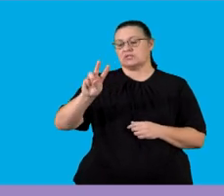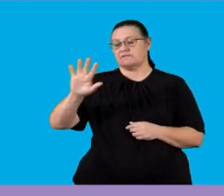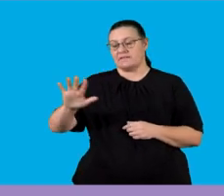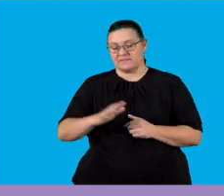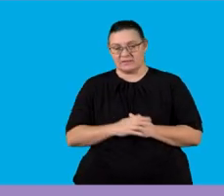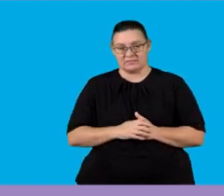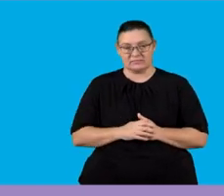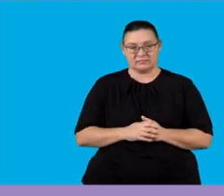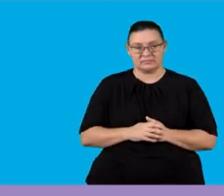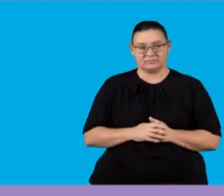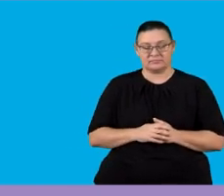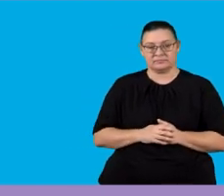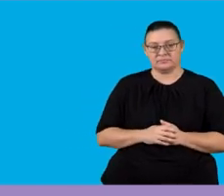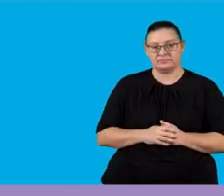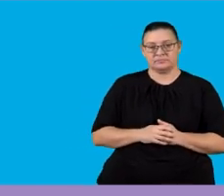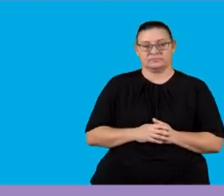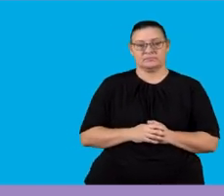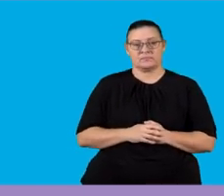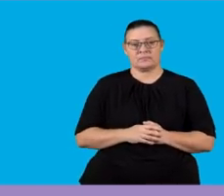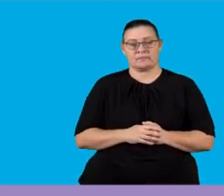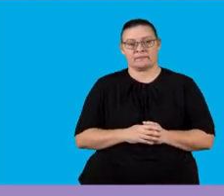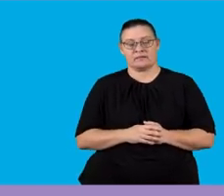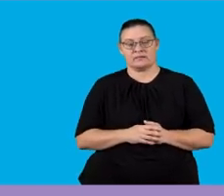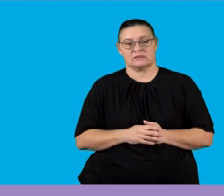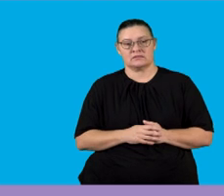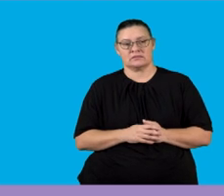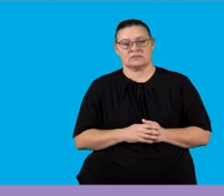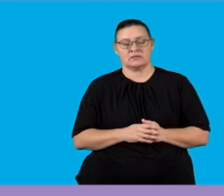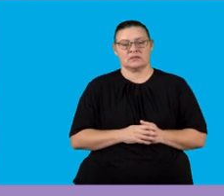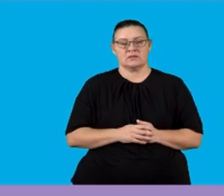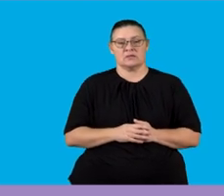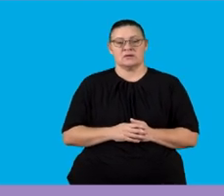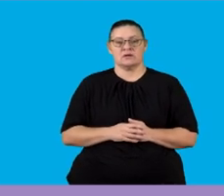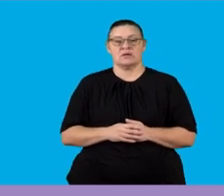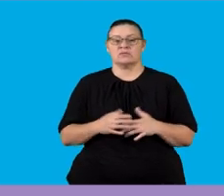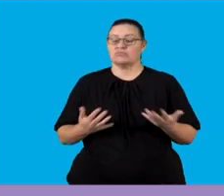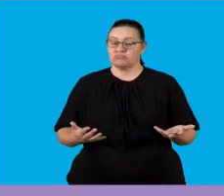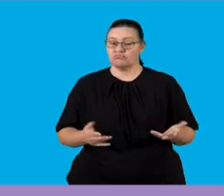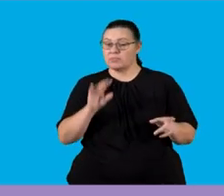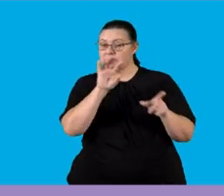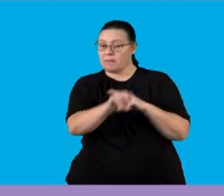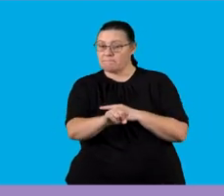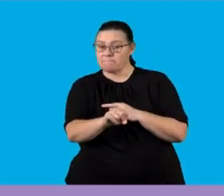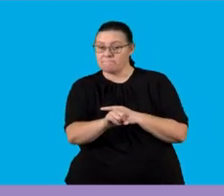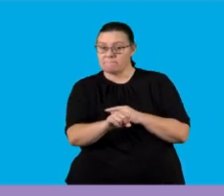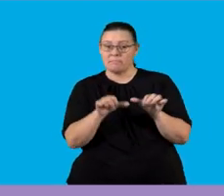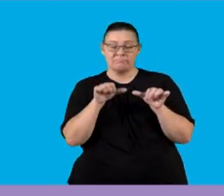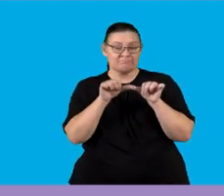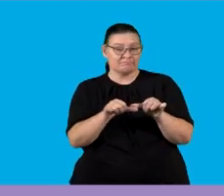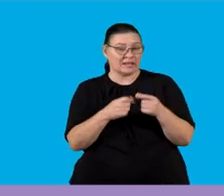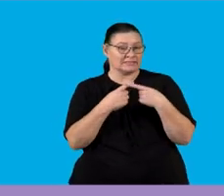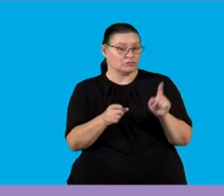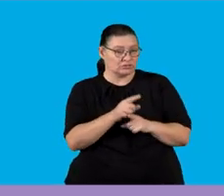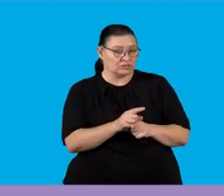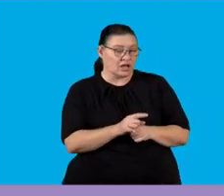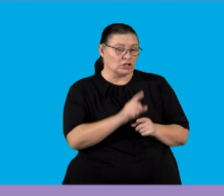move from the first term to the second term? Yes, we multiply by 5. And again, from